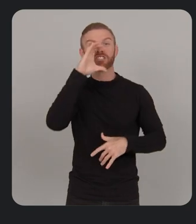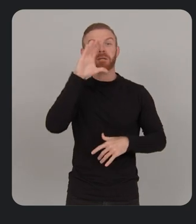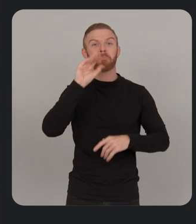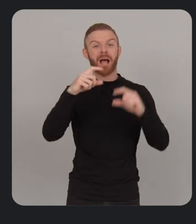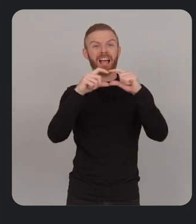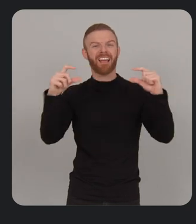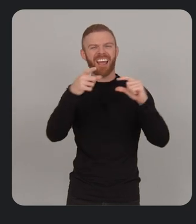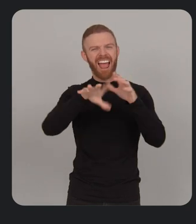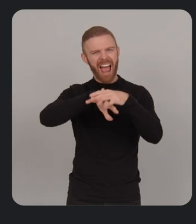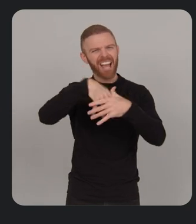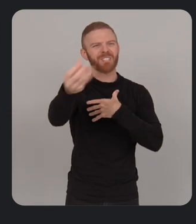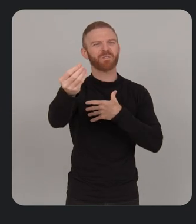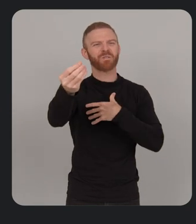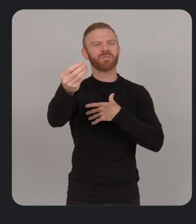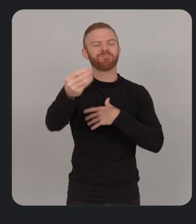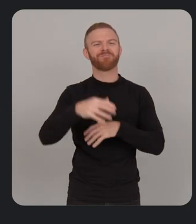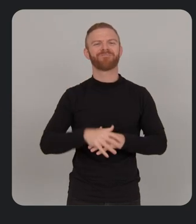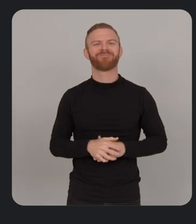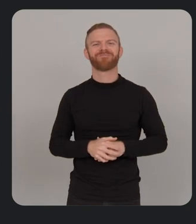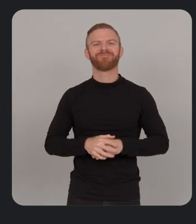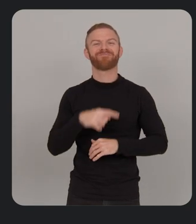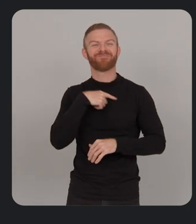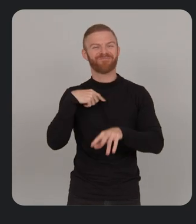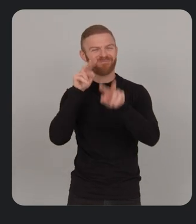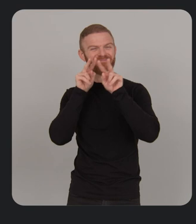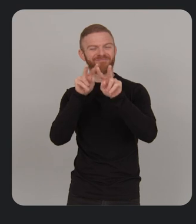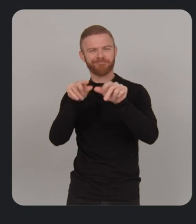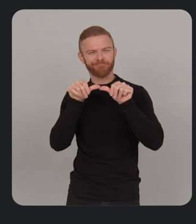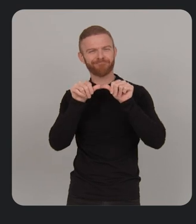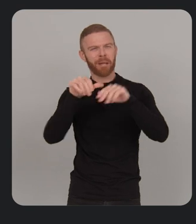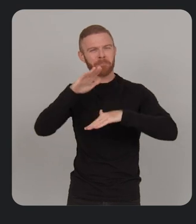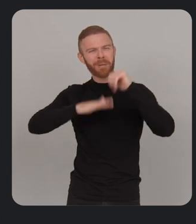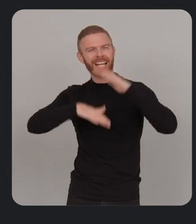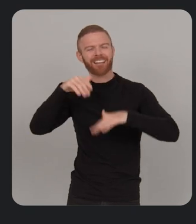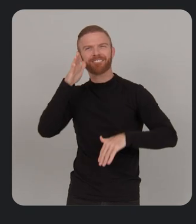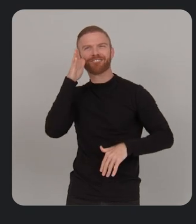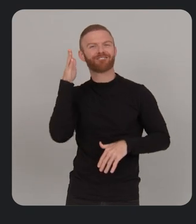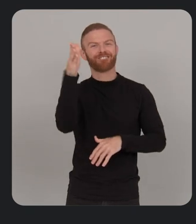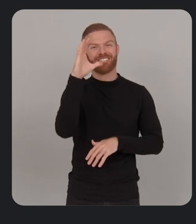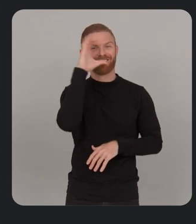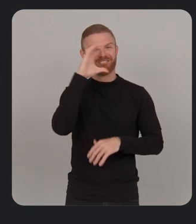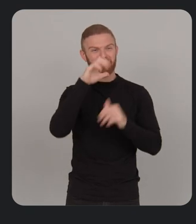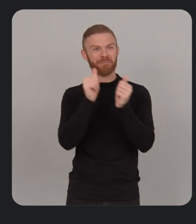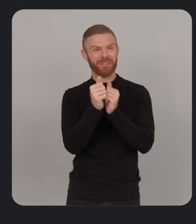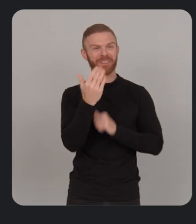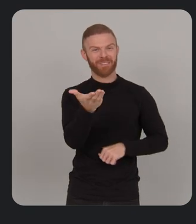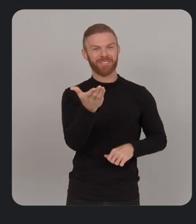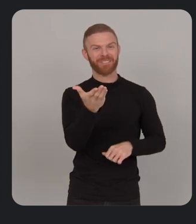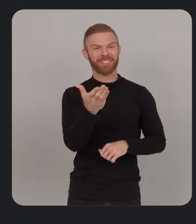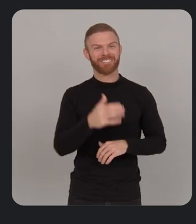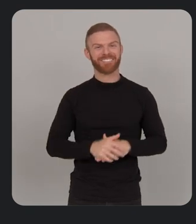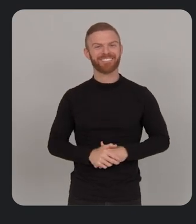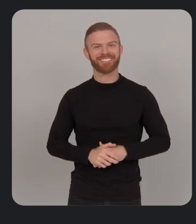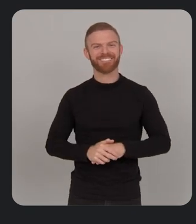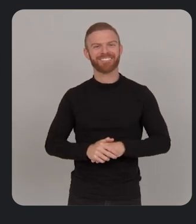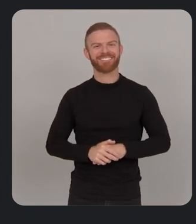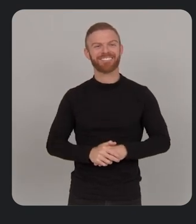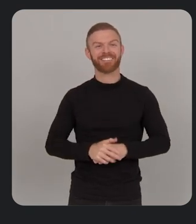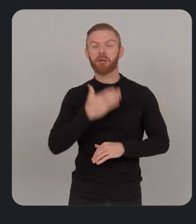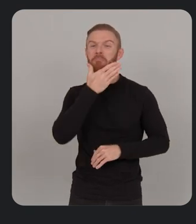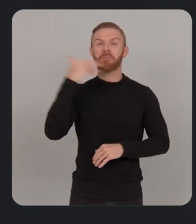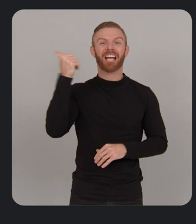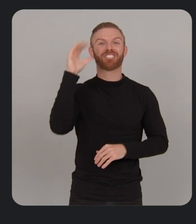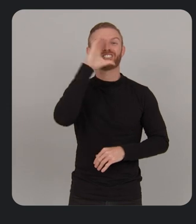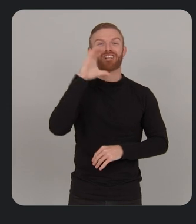outside the box and we look forward to continuing to build the future of search with you the best